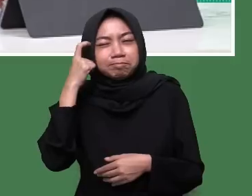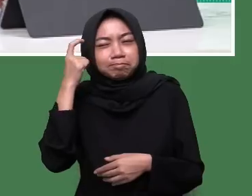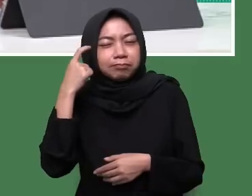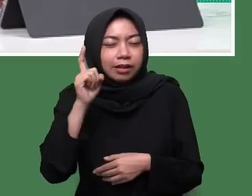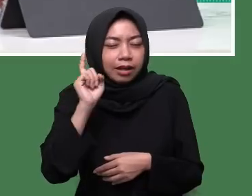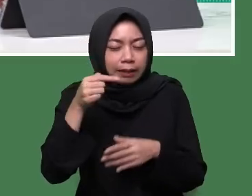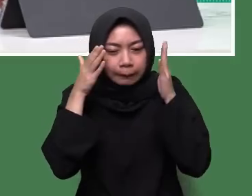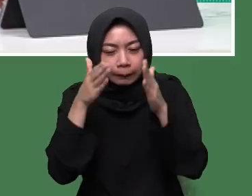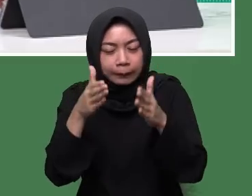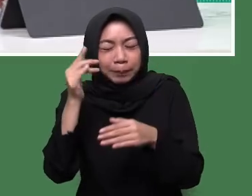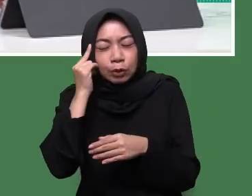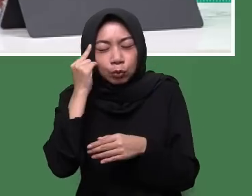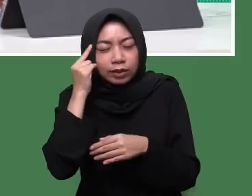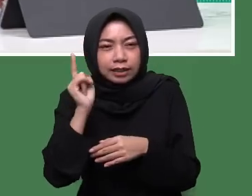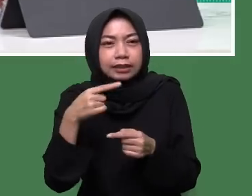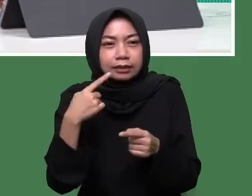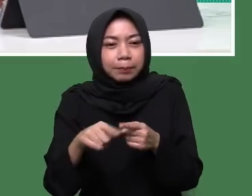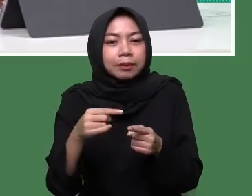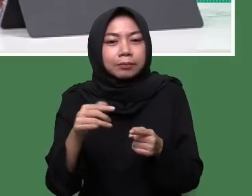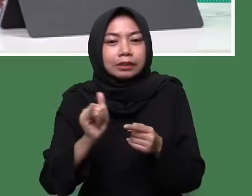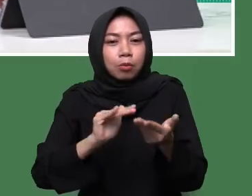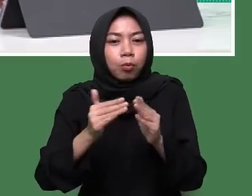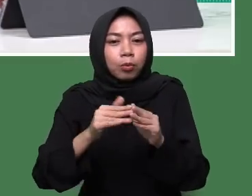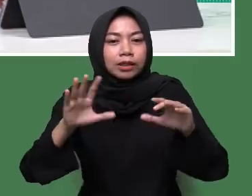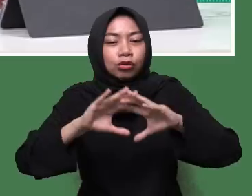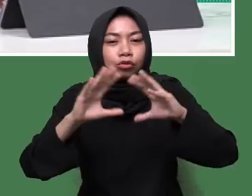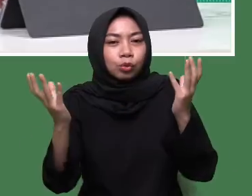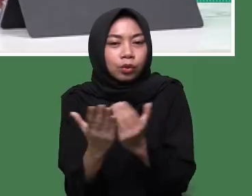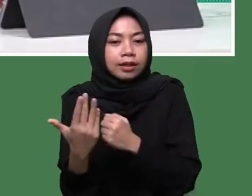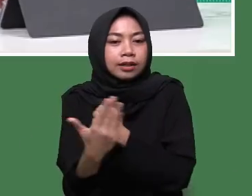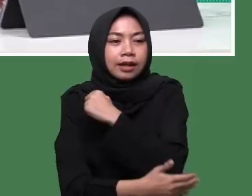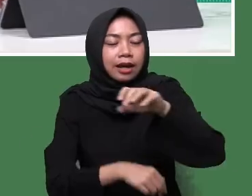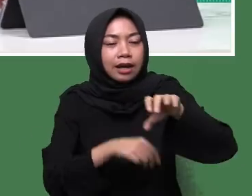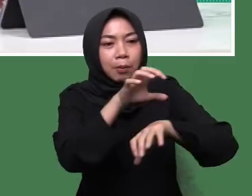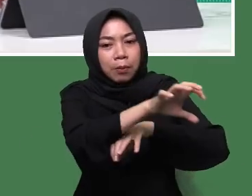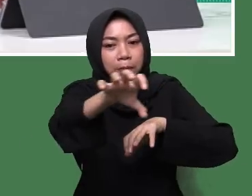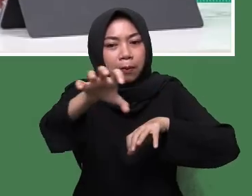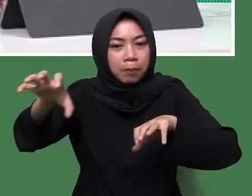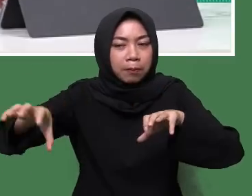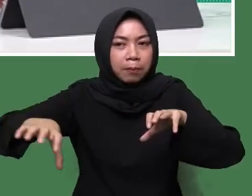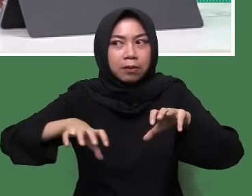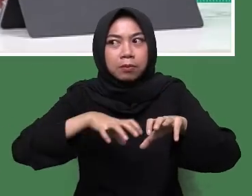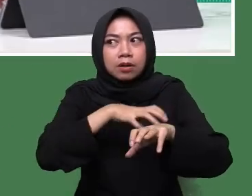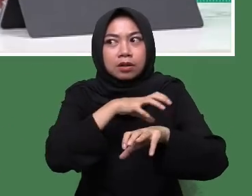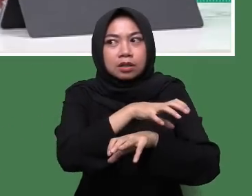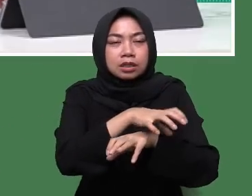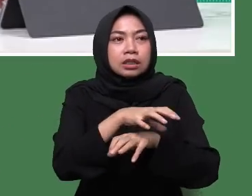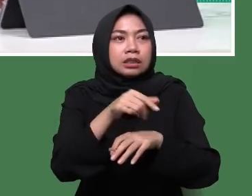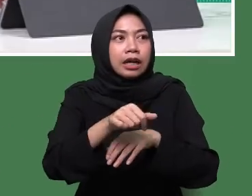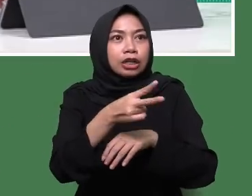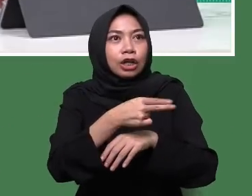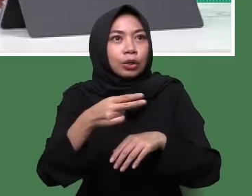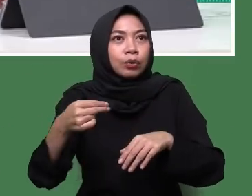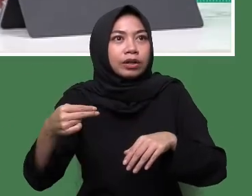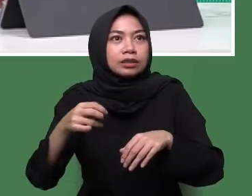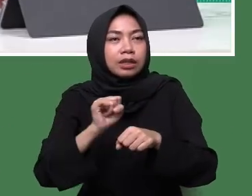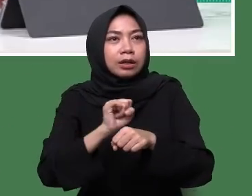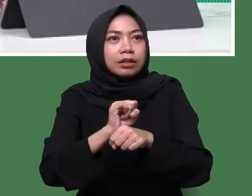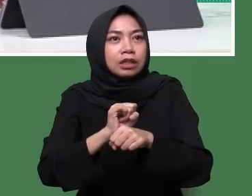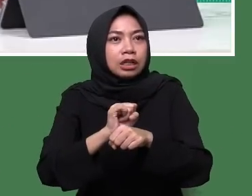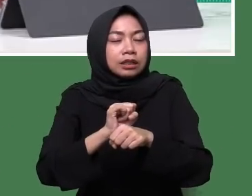global community, that all countries in the world, regardless whether it's outbreak in Indonesia of